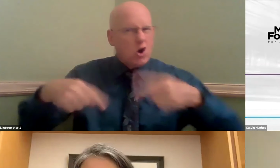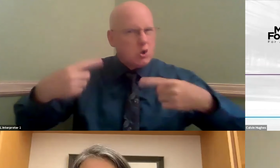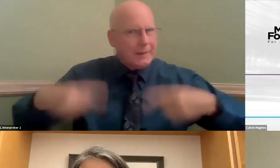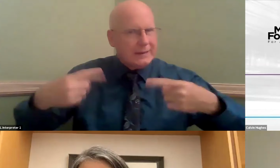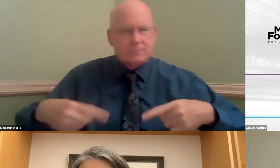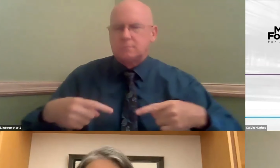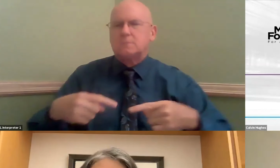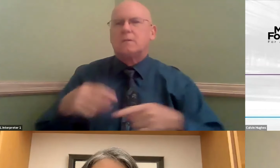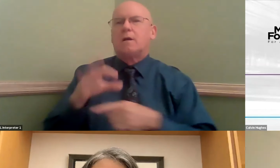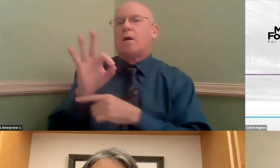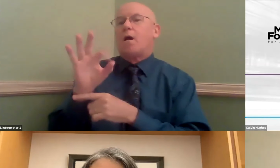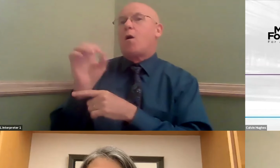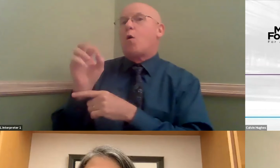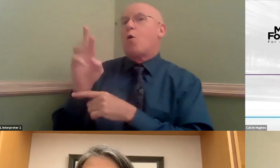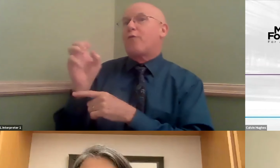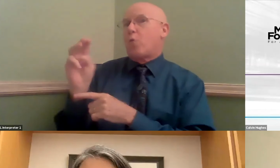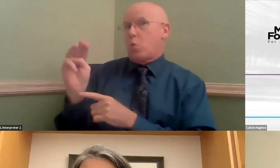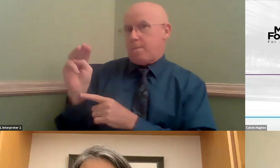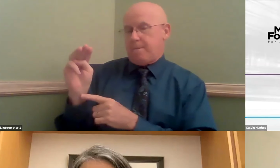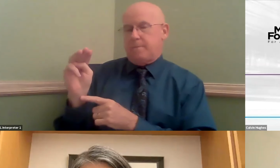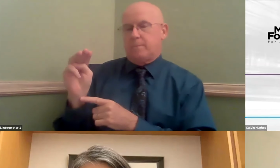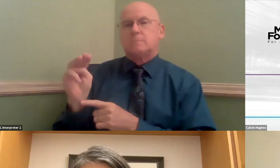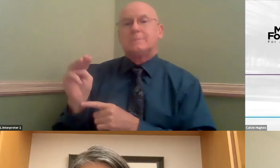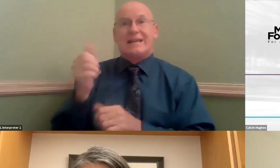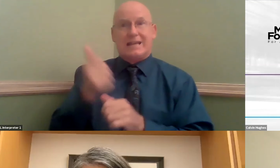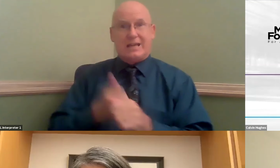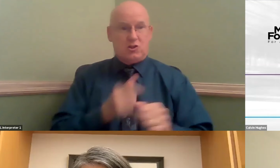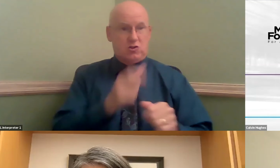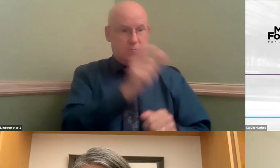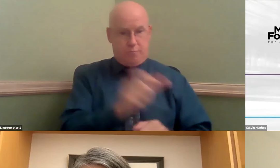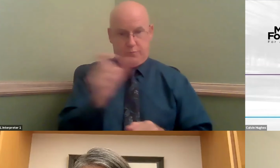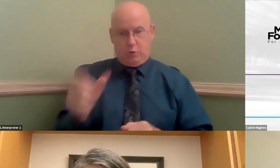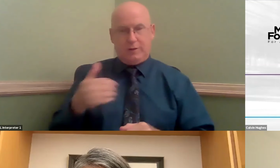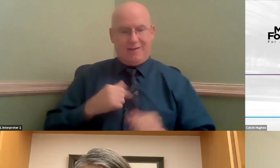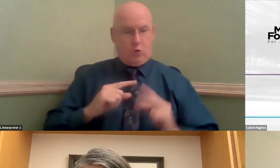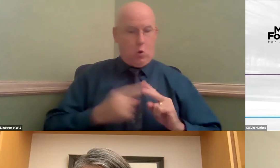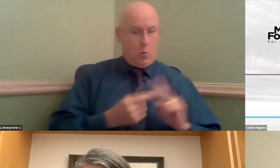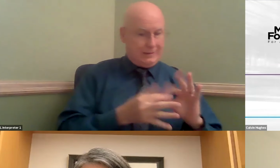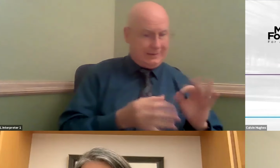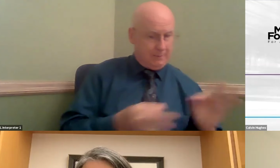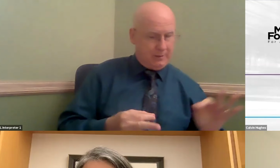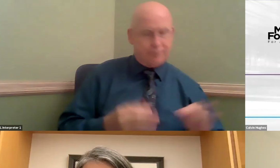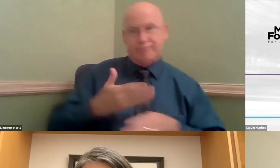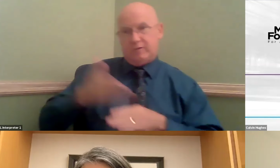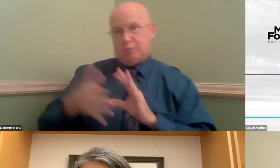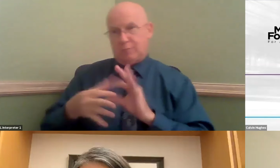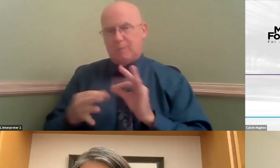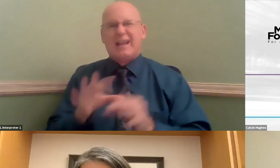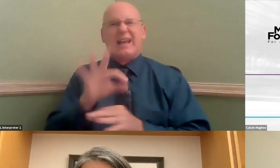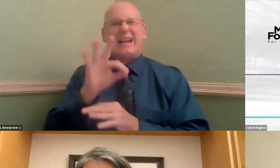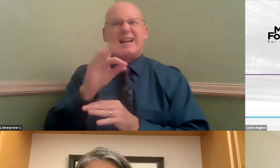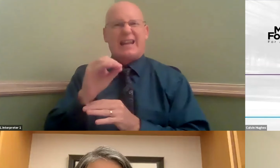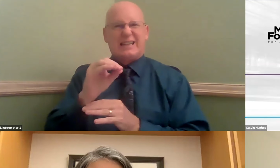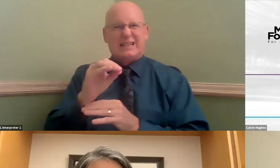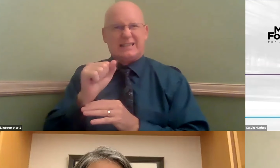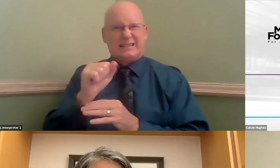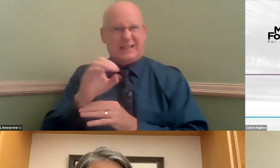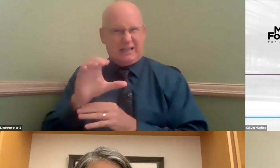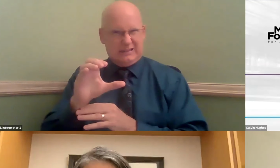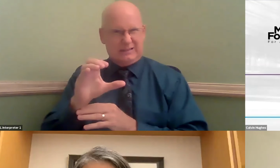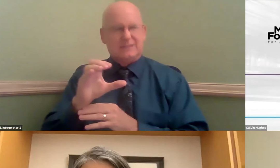you haven't heard already. The candidates will have opening and closing statements that are 90 seconds long. At least the opening statement will be